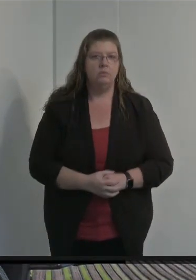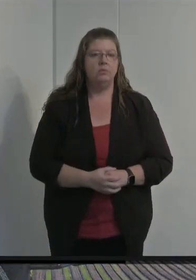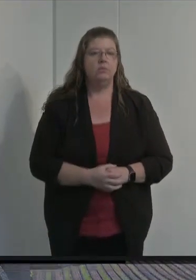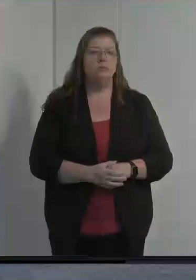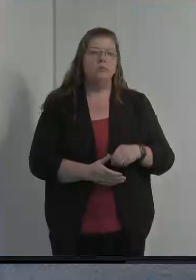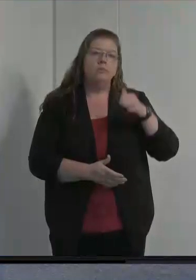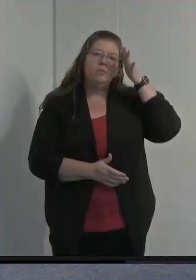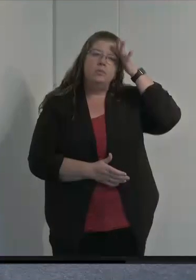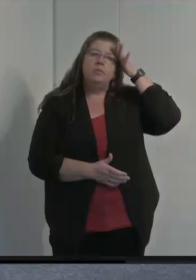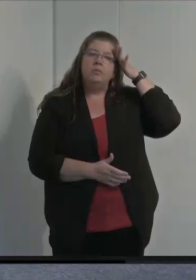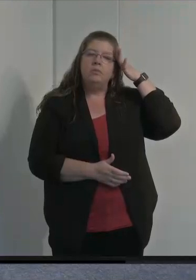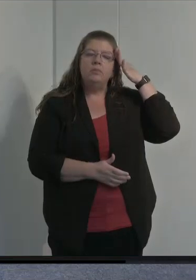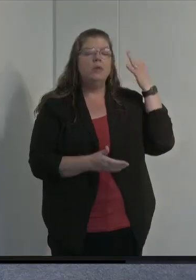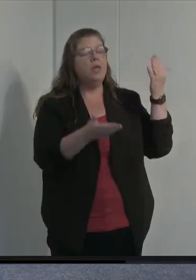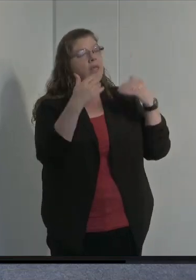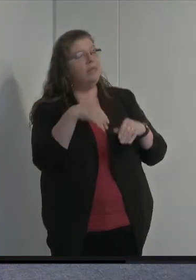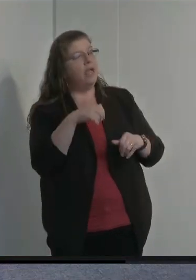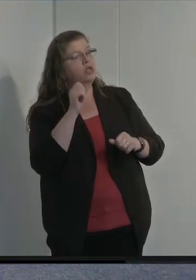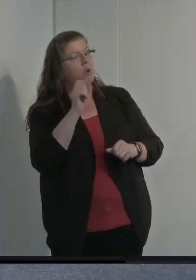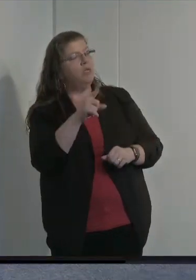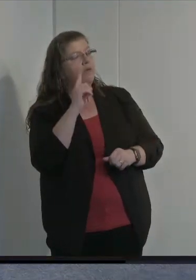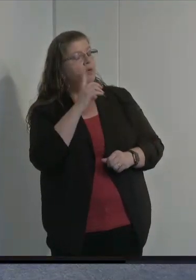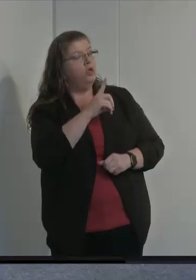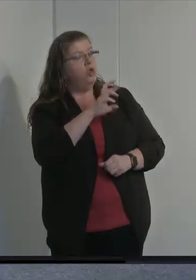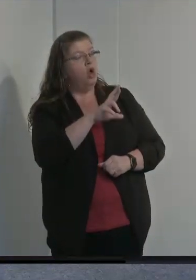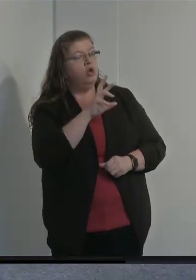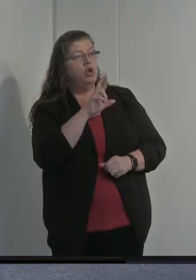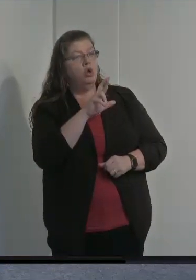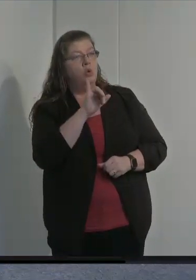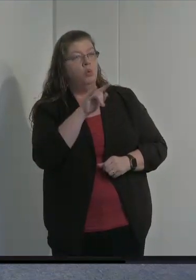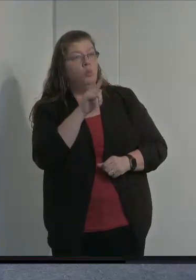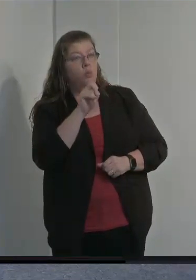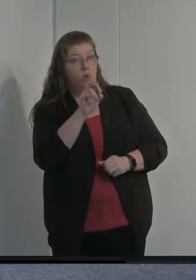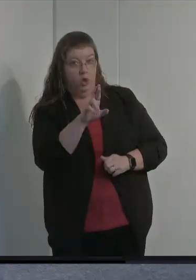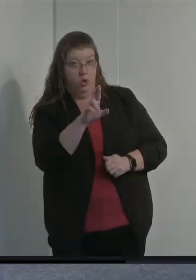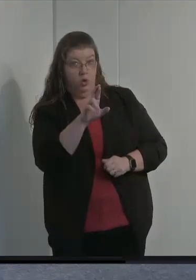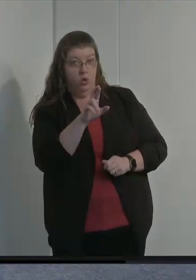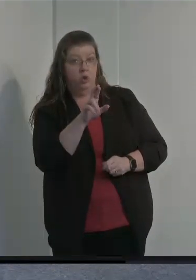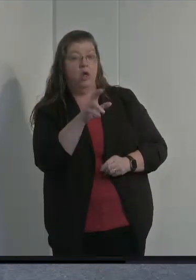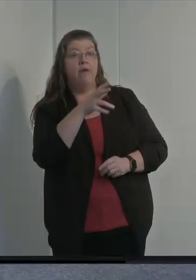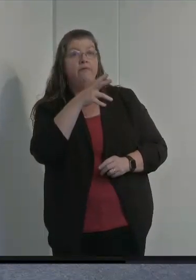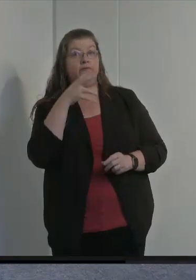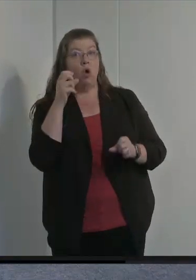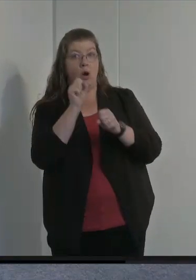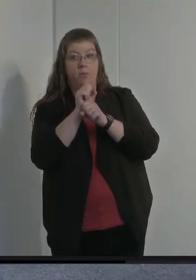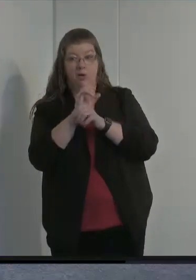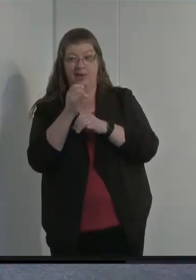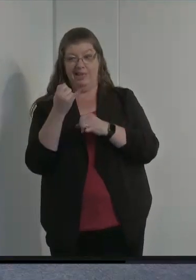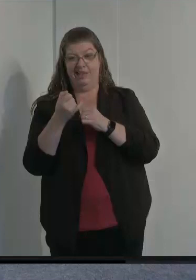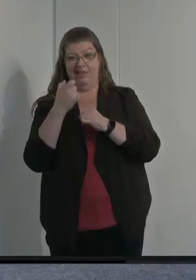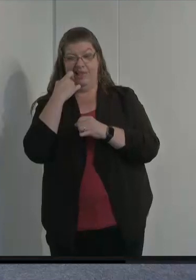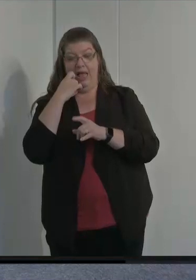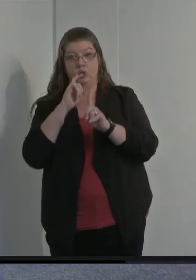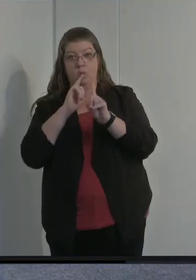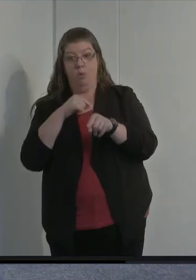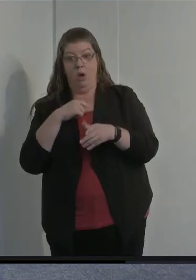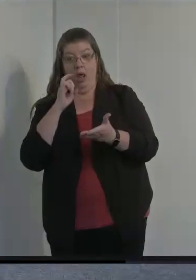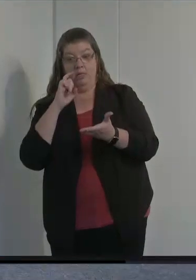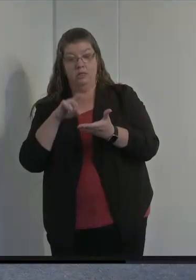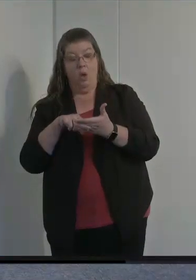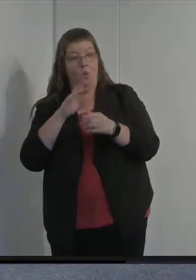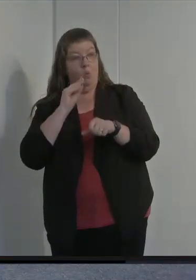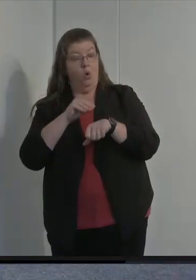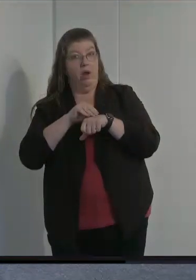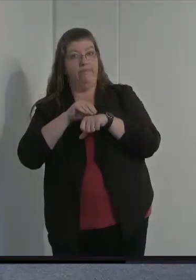And this next question is for Dr. Ritter. Farm workers, at least on the last report I saw, were